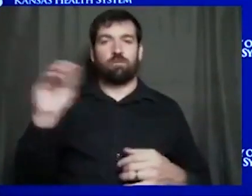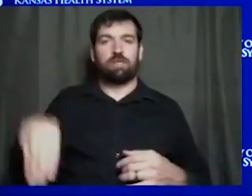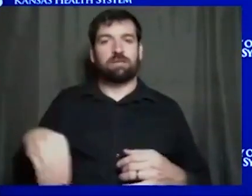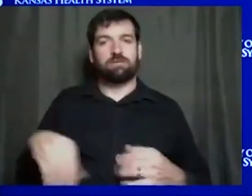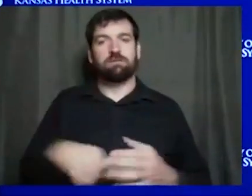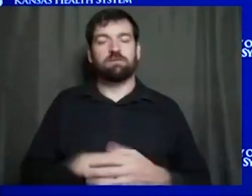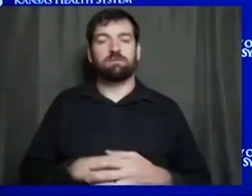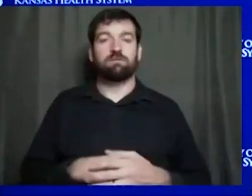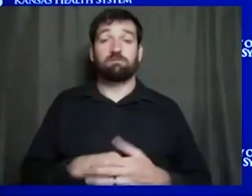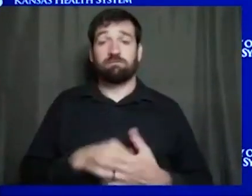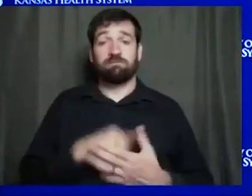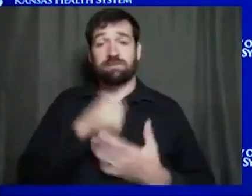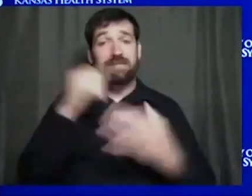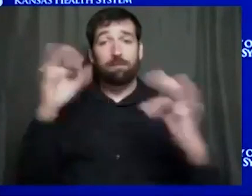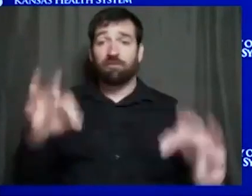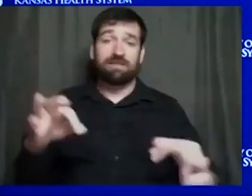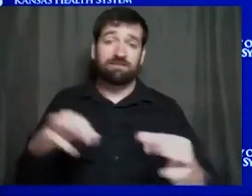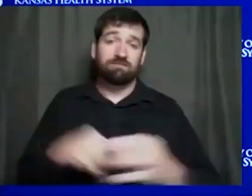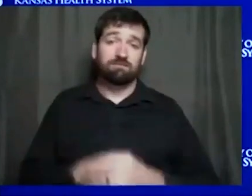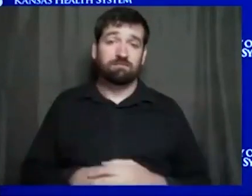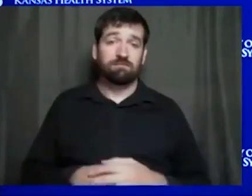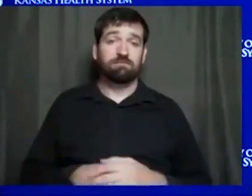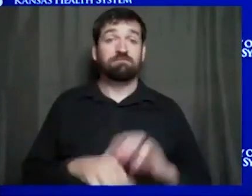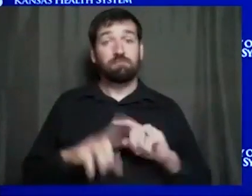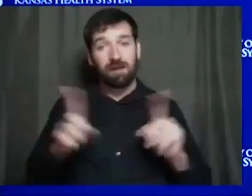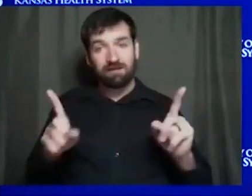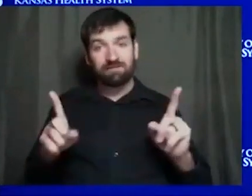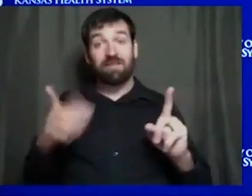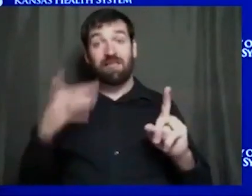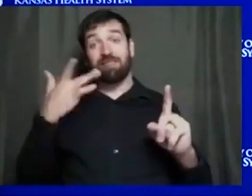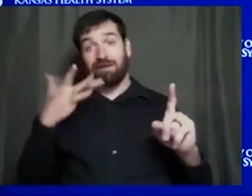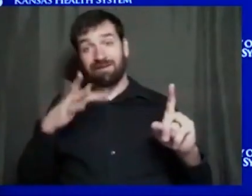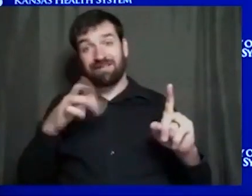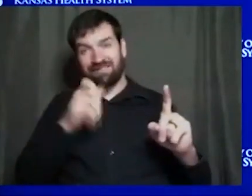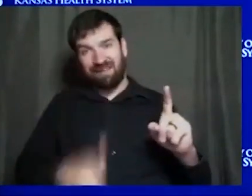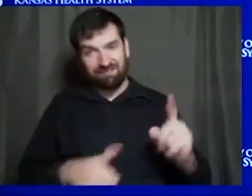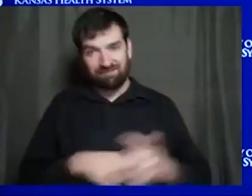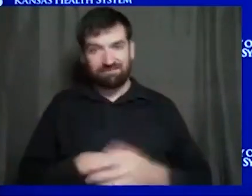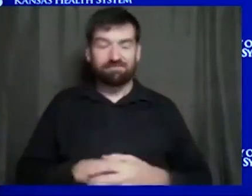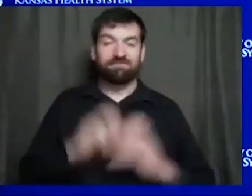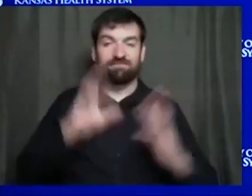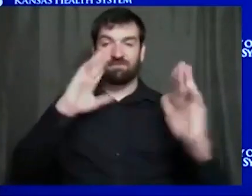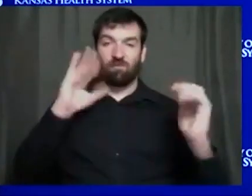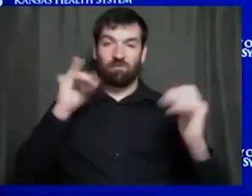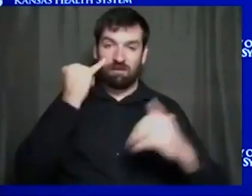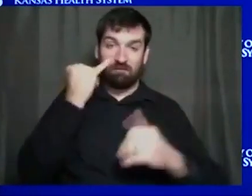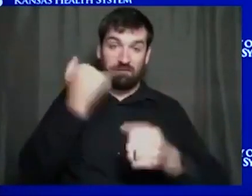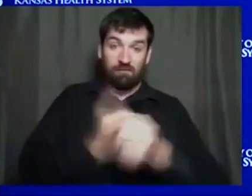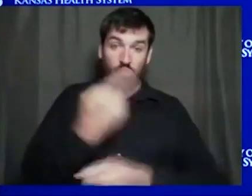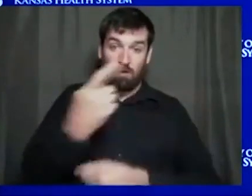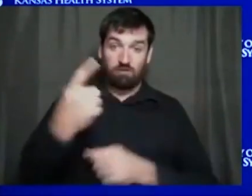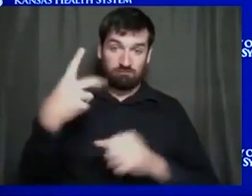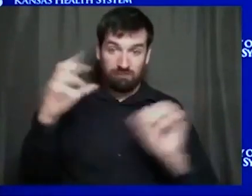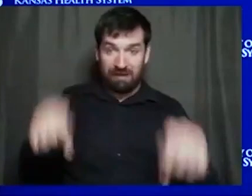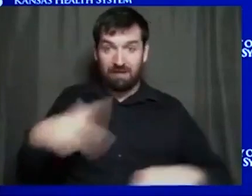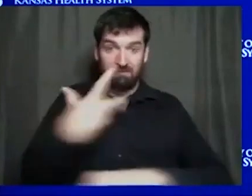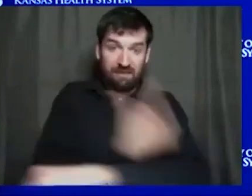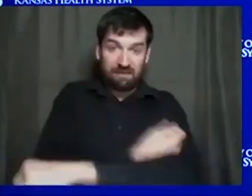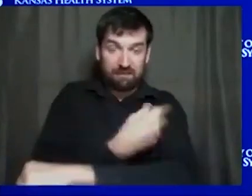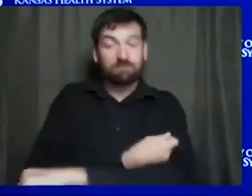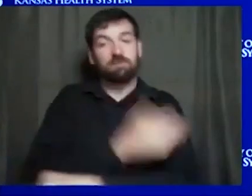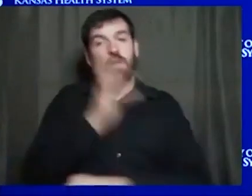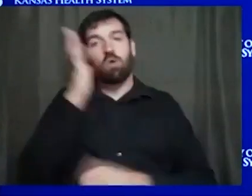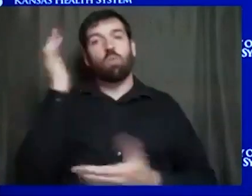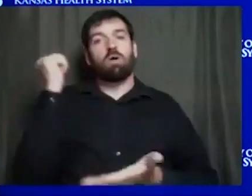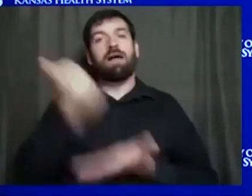perfect, but luckily it's not. And hopefully, if everybody can get vaccinated, that does actually help decrease those attack rates